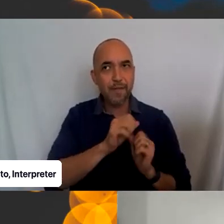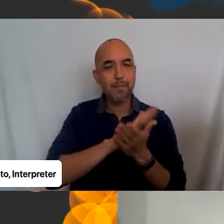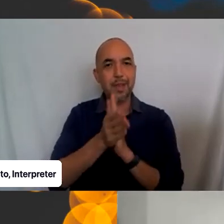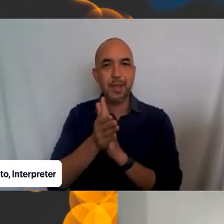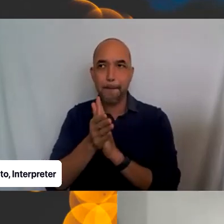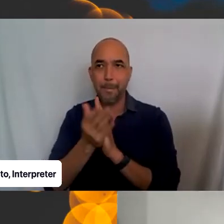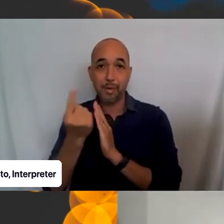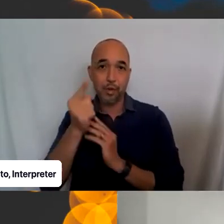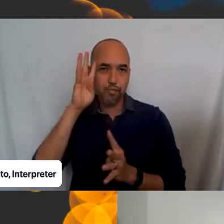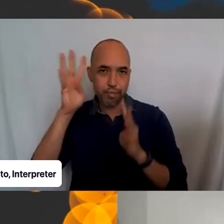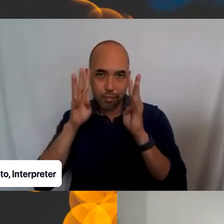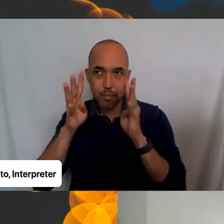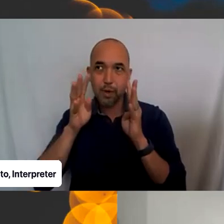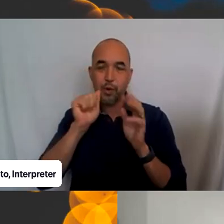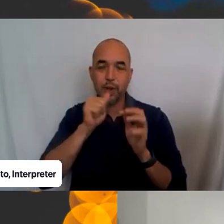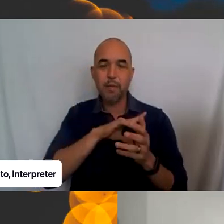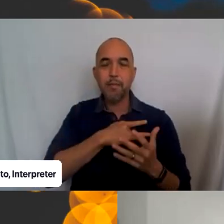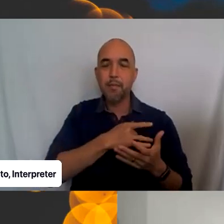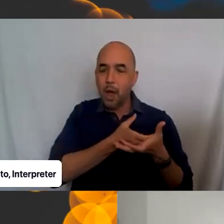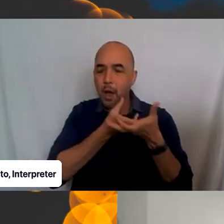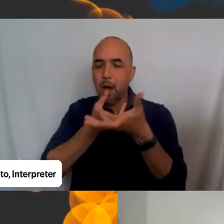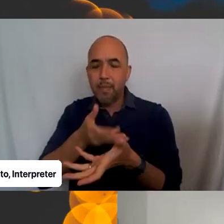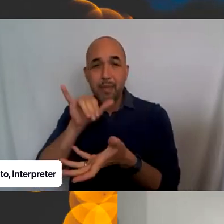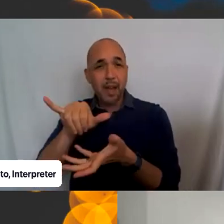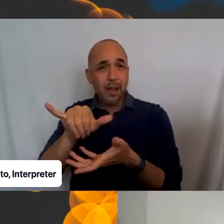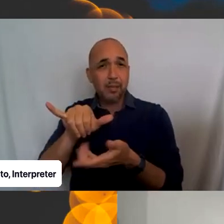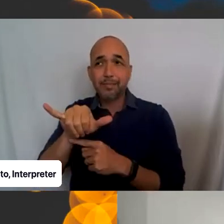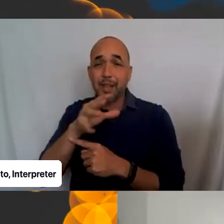a, fun work and a great read.